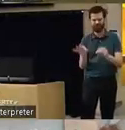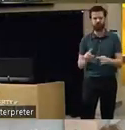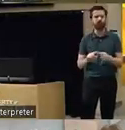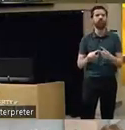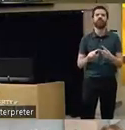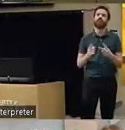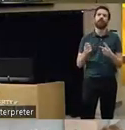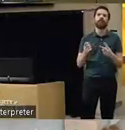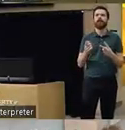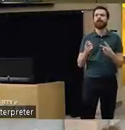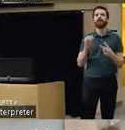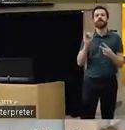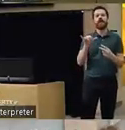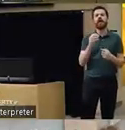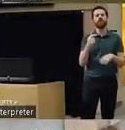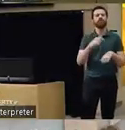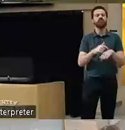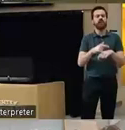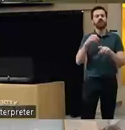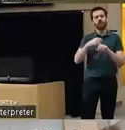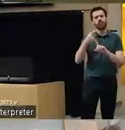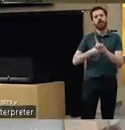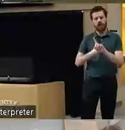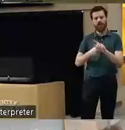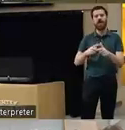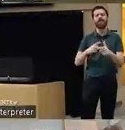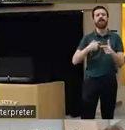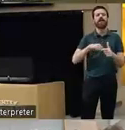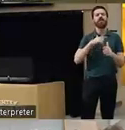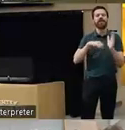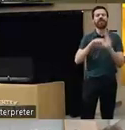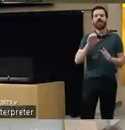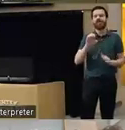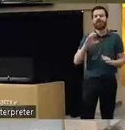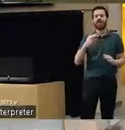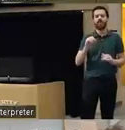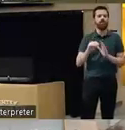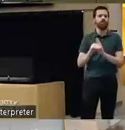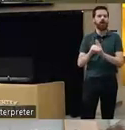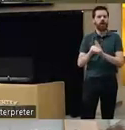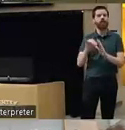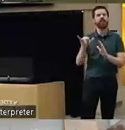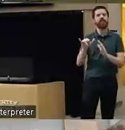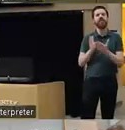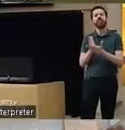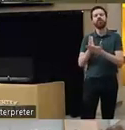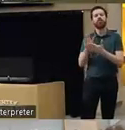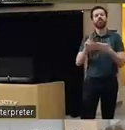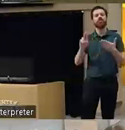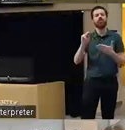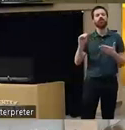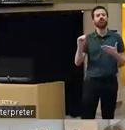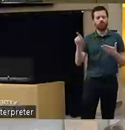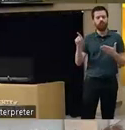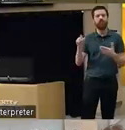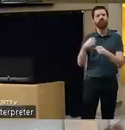of a month. We've really settled on the ECHO model through the University of New Mexico. We've created a